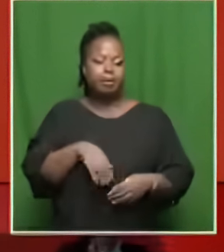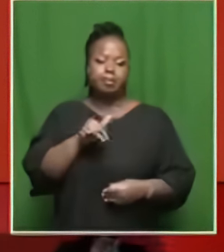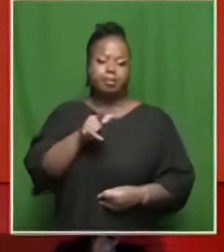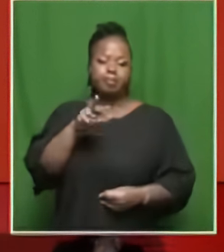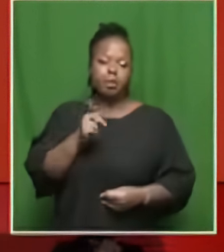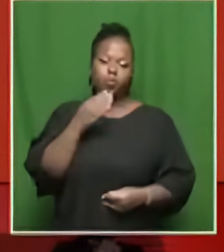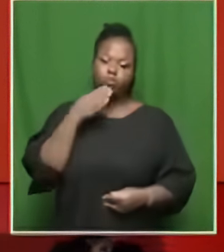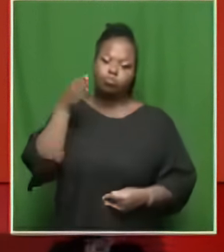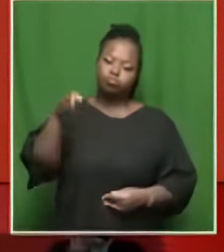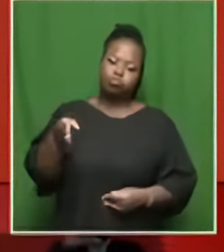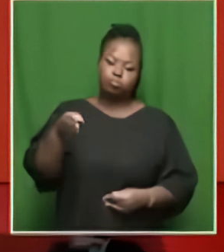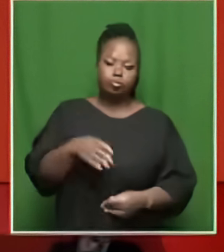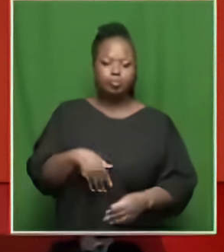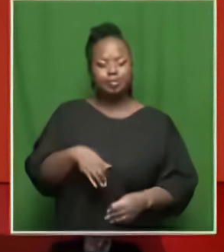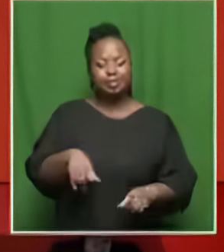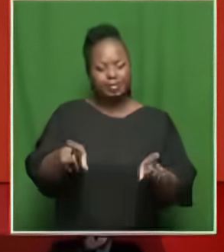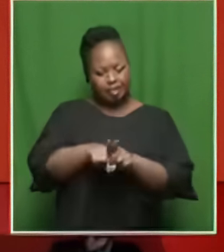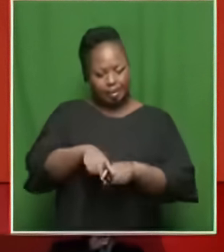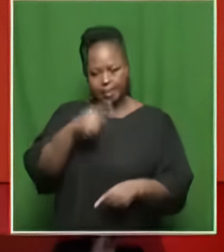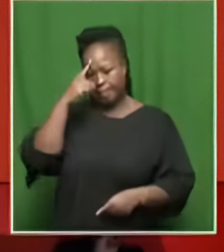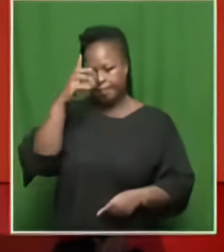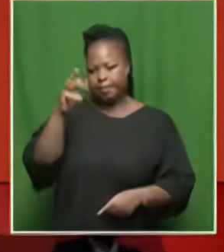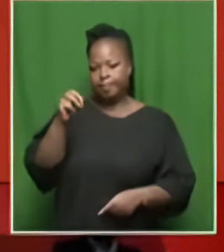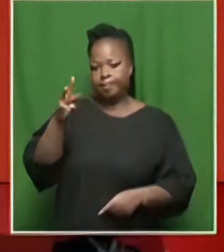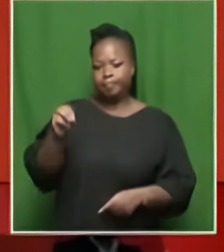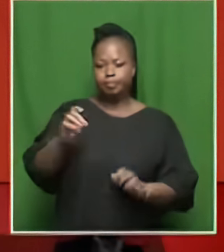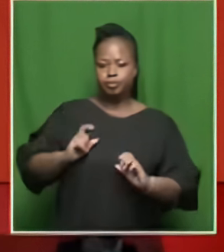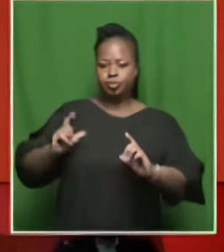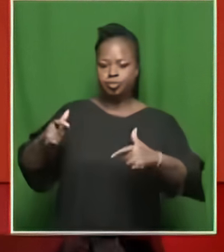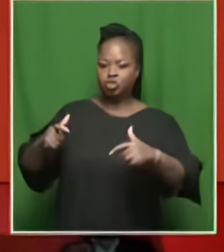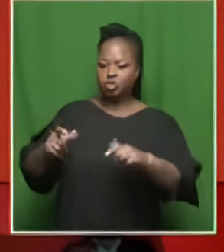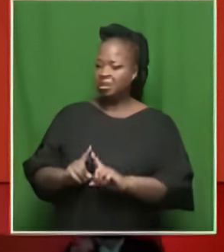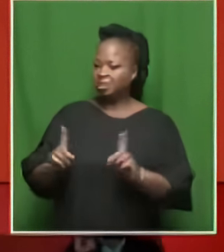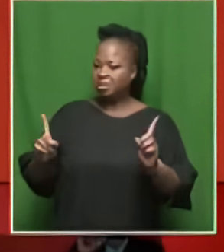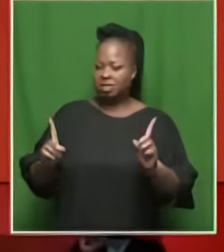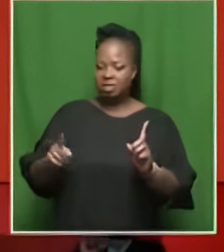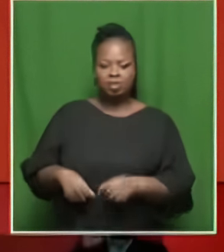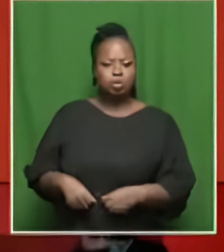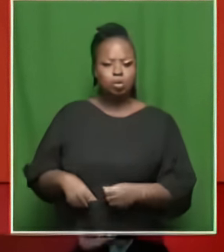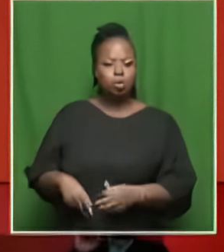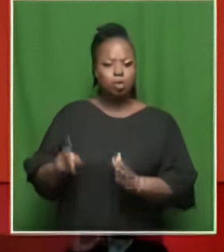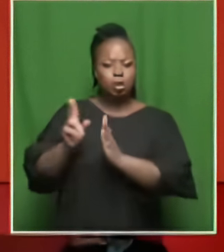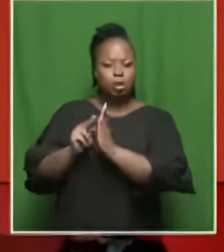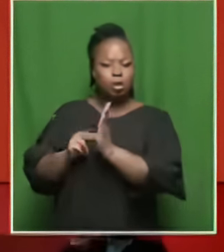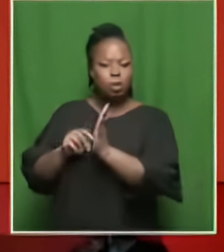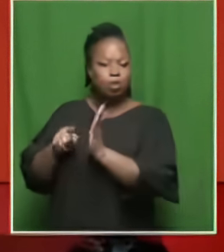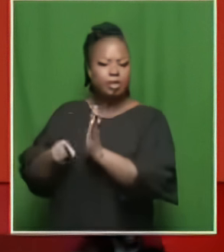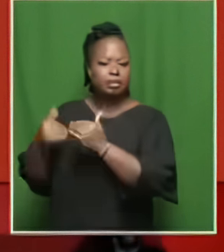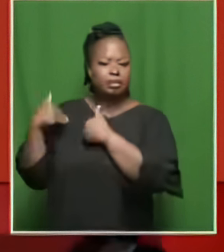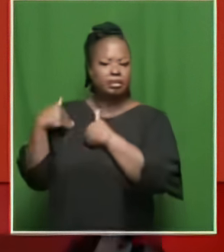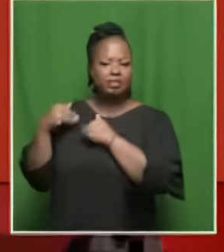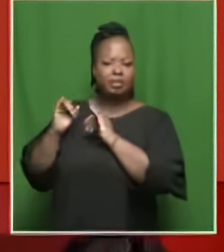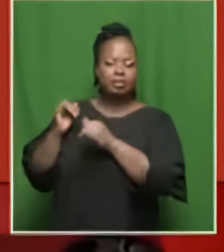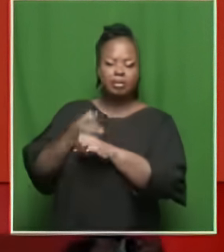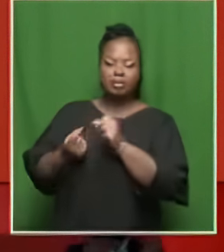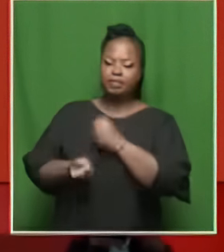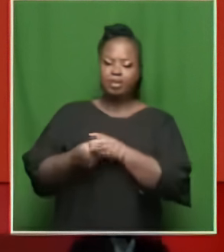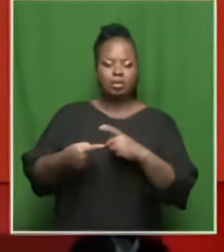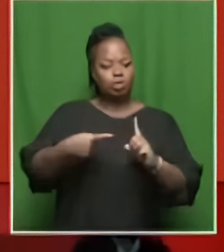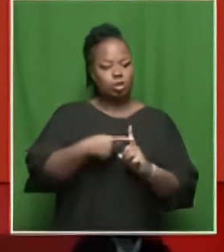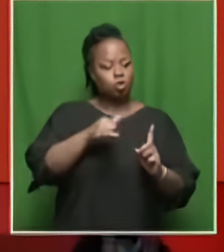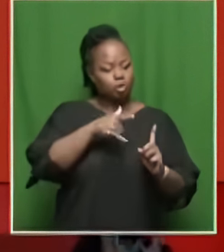state processes, including the Madlanga Commission, without any recorded security incident. Additionally, O'Sullivan has